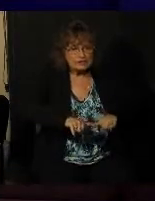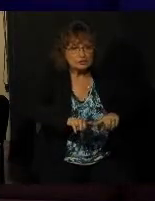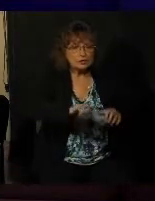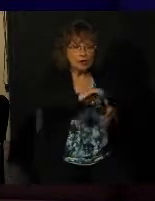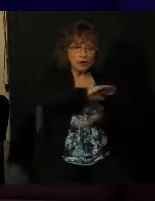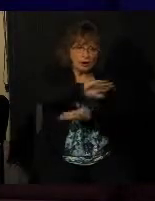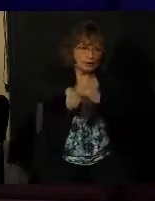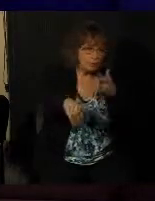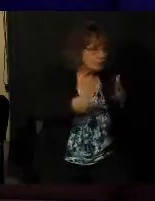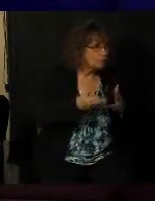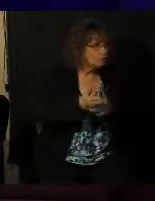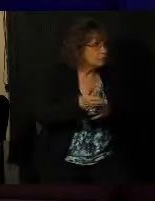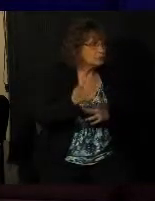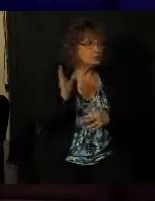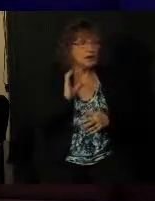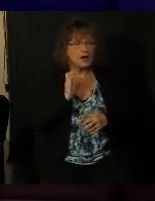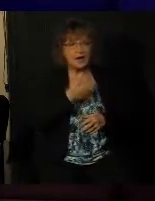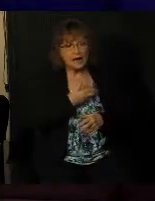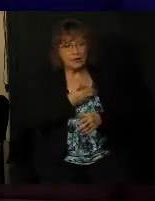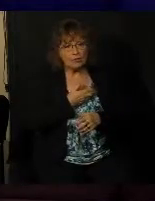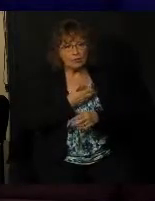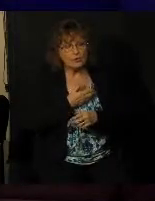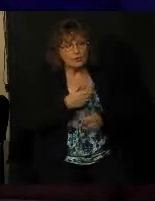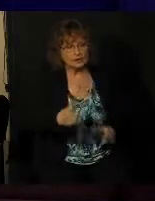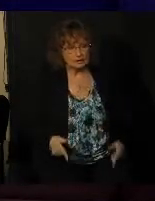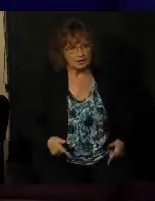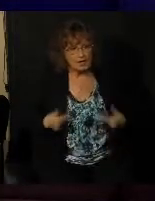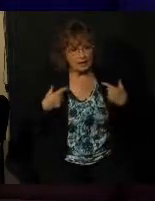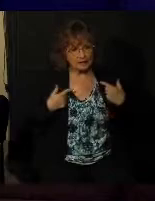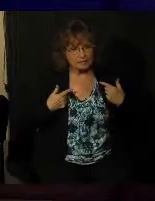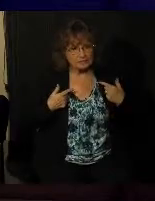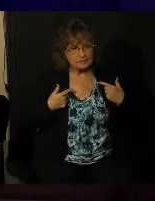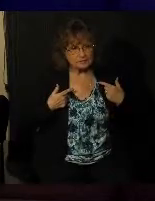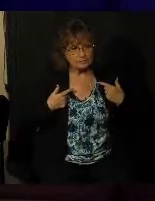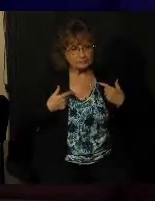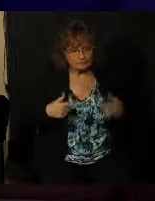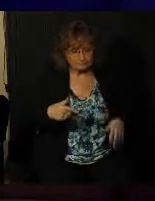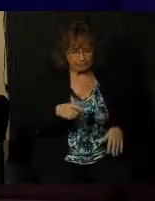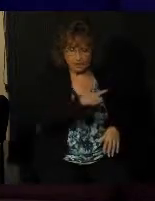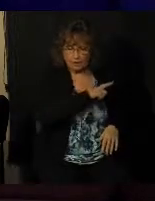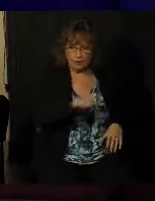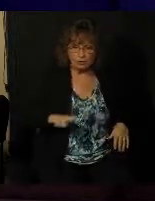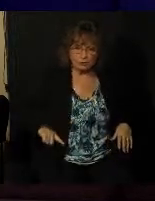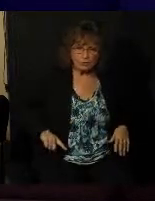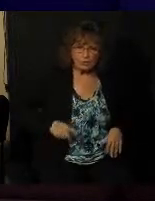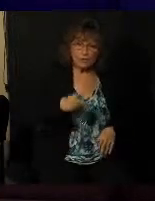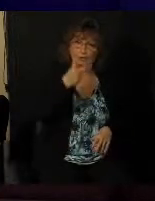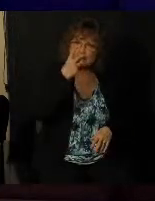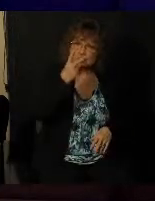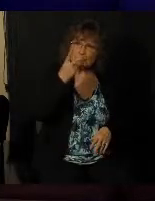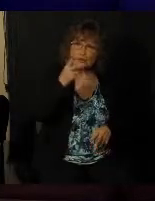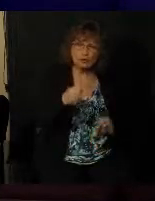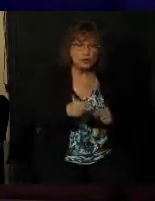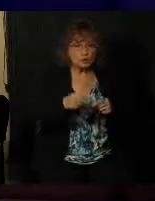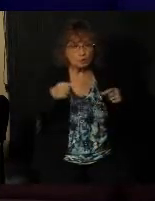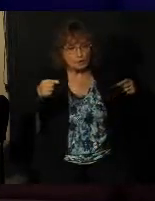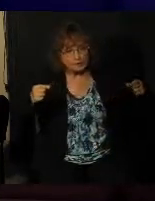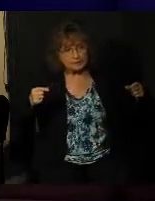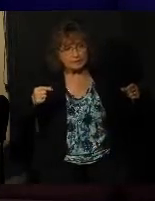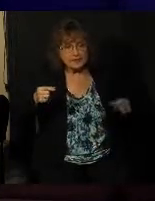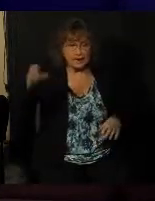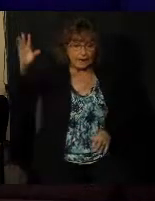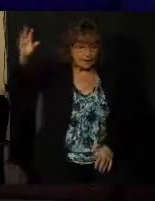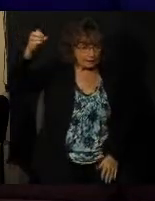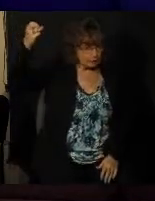and find thee in it. O Lord, here I see the greatness and thy grace, thy pity and thy rectitude,